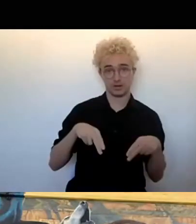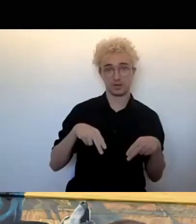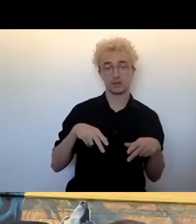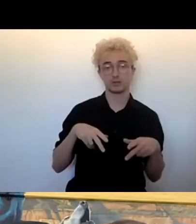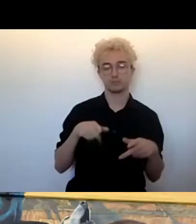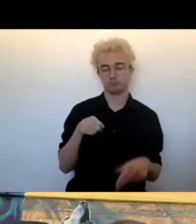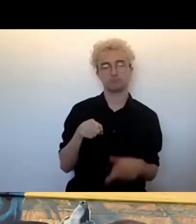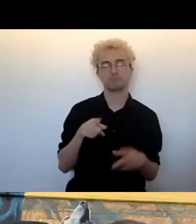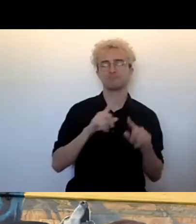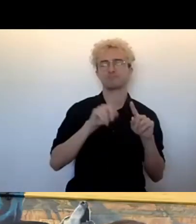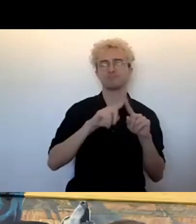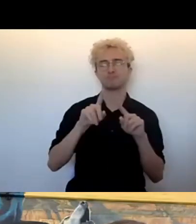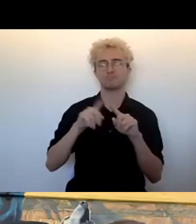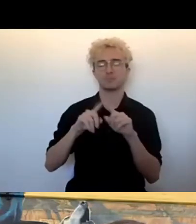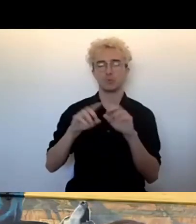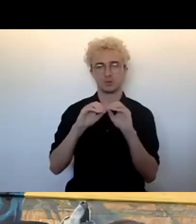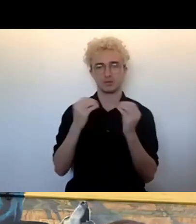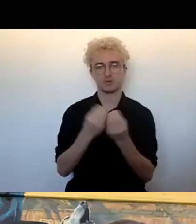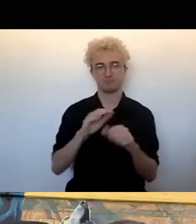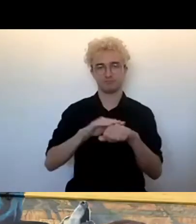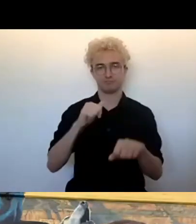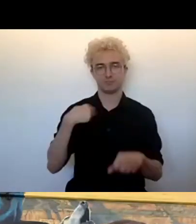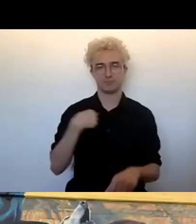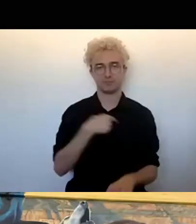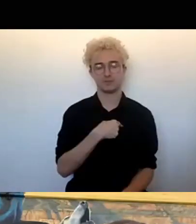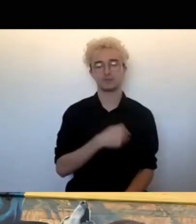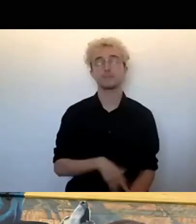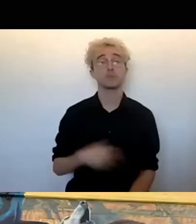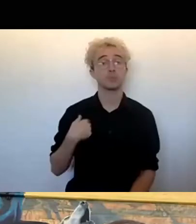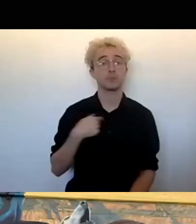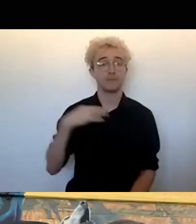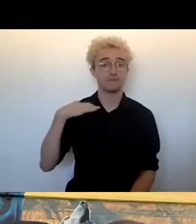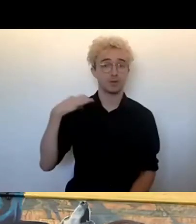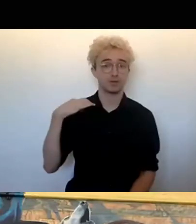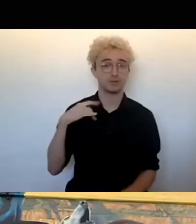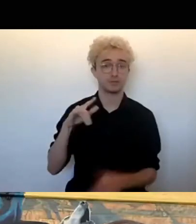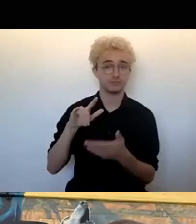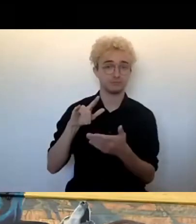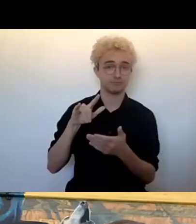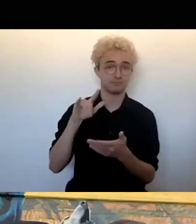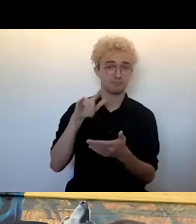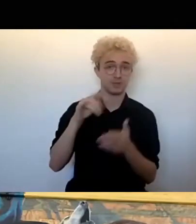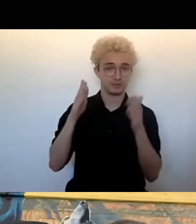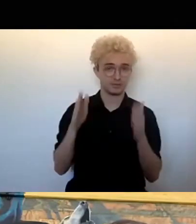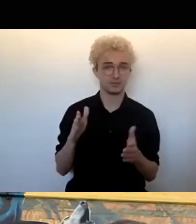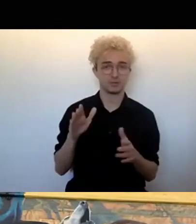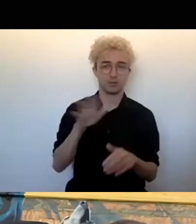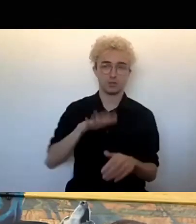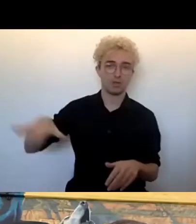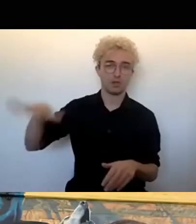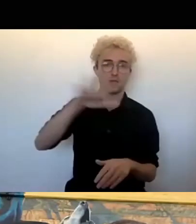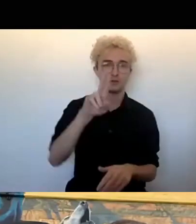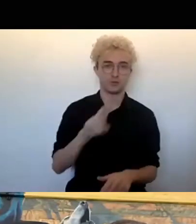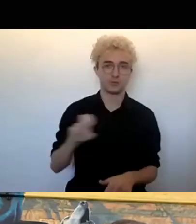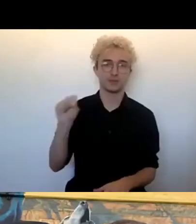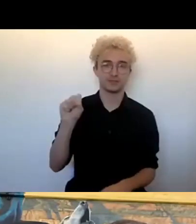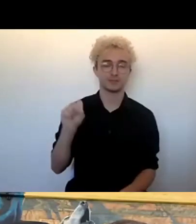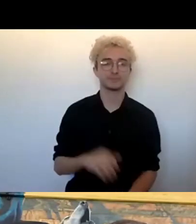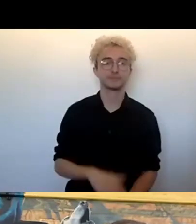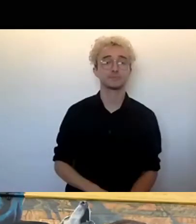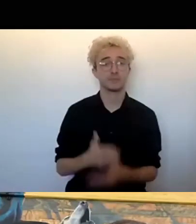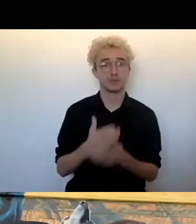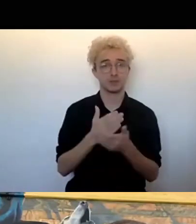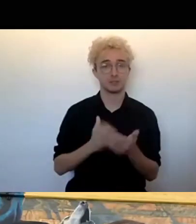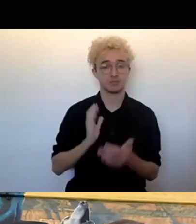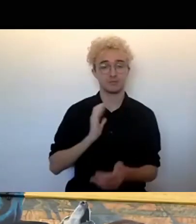organizations call them Lighthawk. We're an organization of volunteer pilots all across the United States. And some of our planes have certain